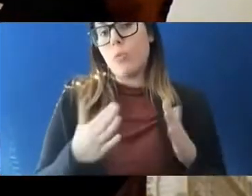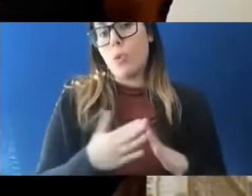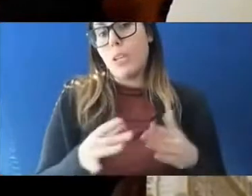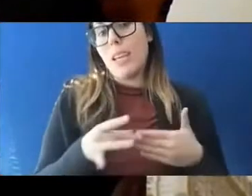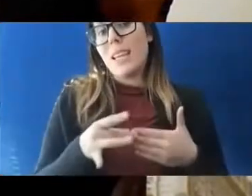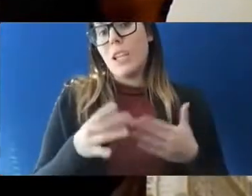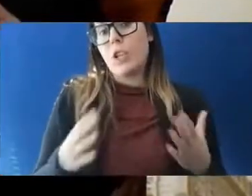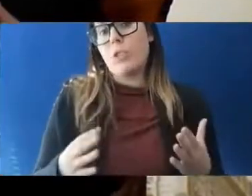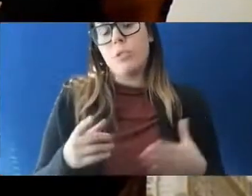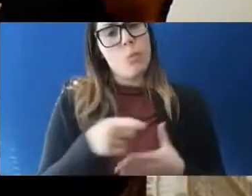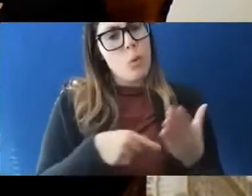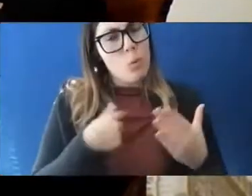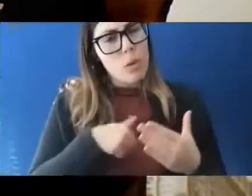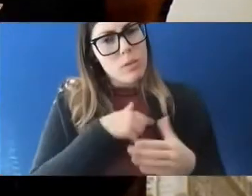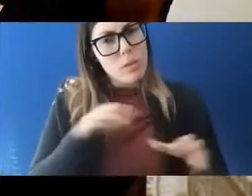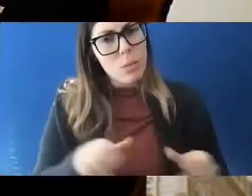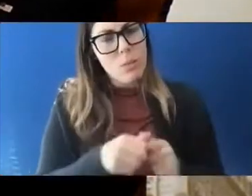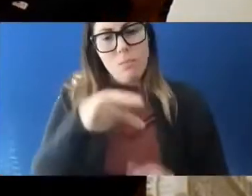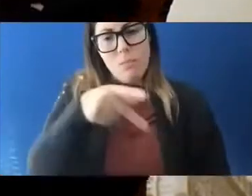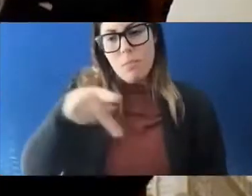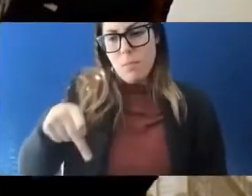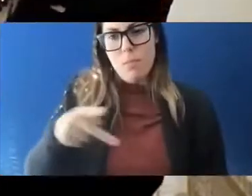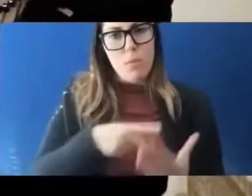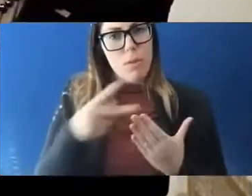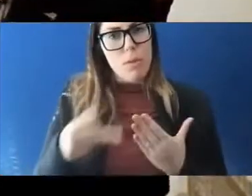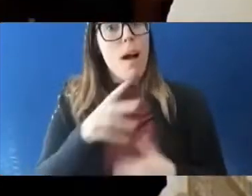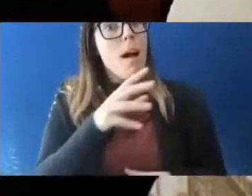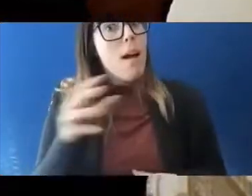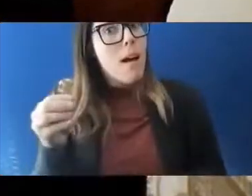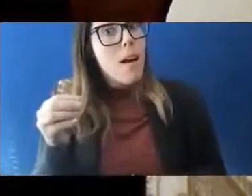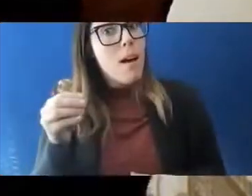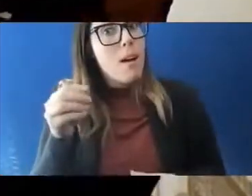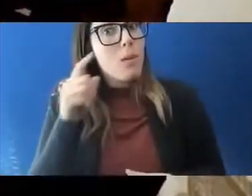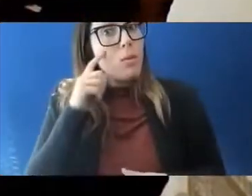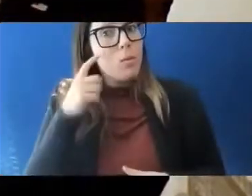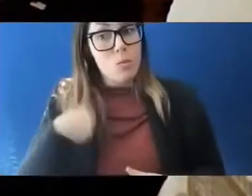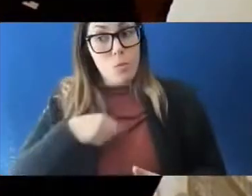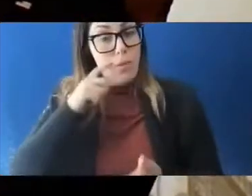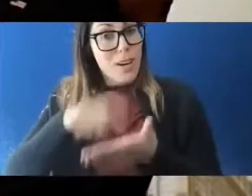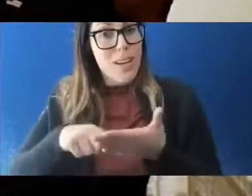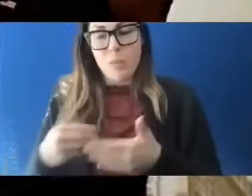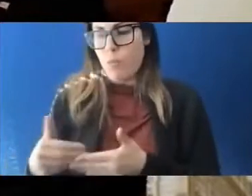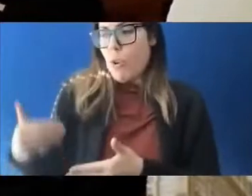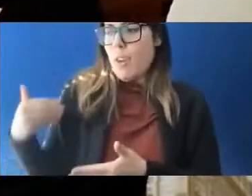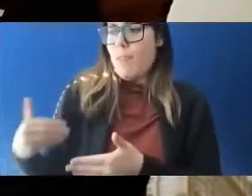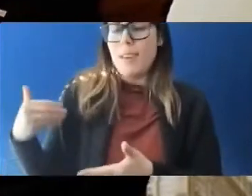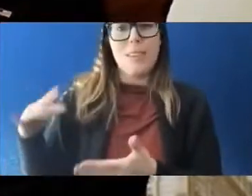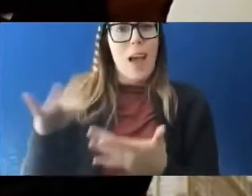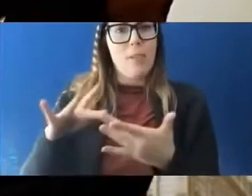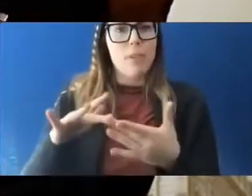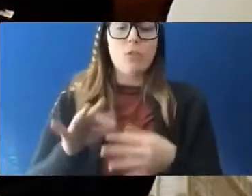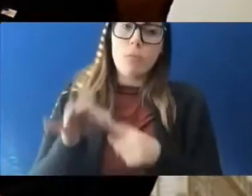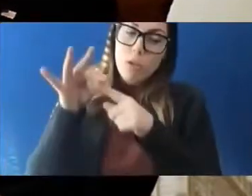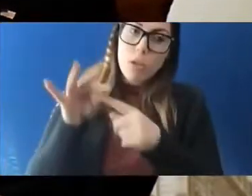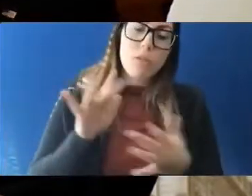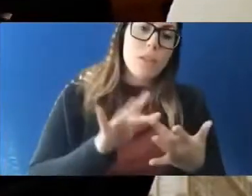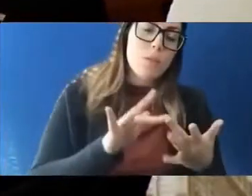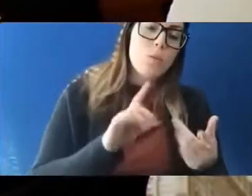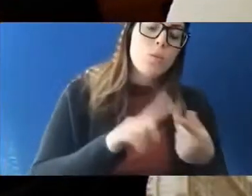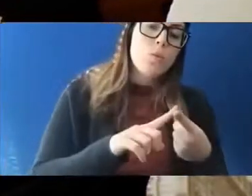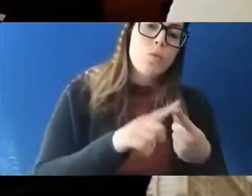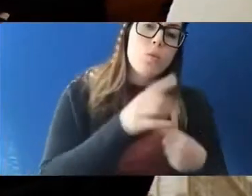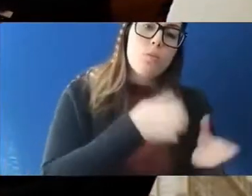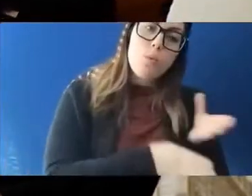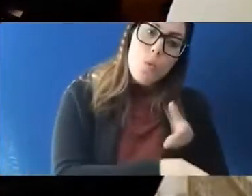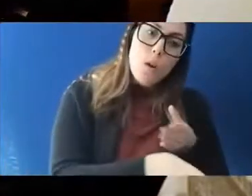with the PPP program, and also what we did to recognize how previous outreach to, in particular, minority and women-owned businesses have